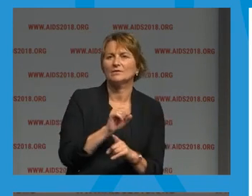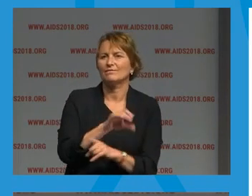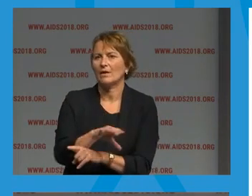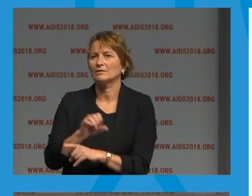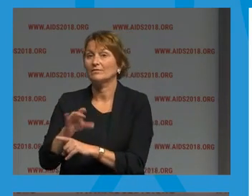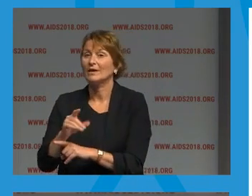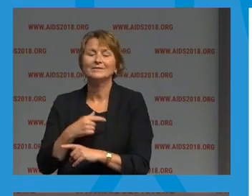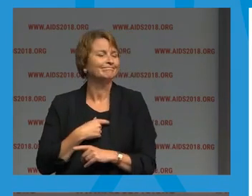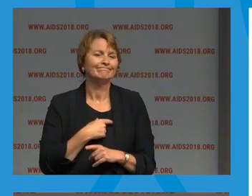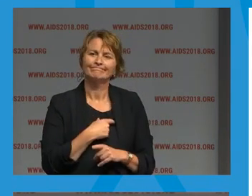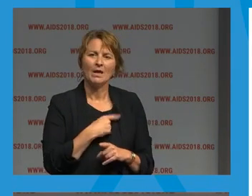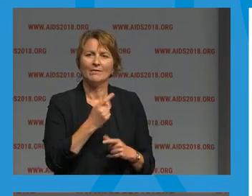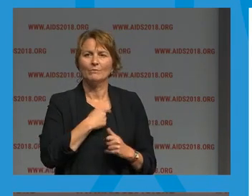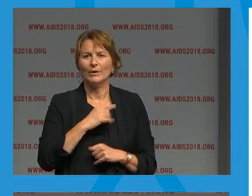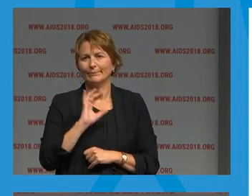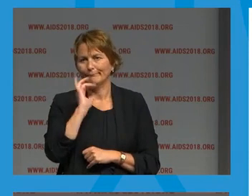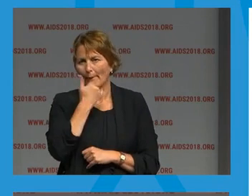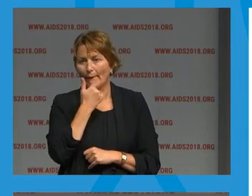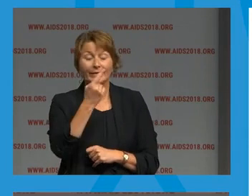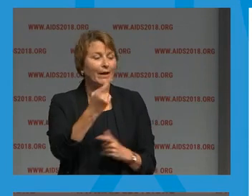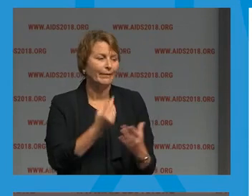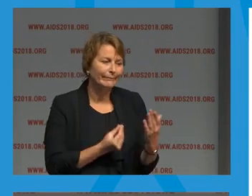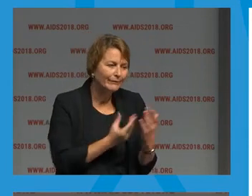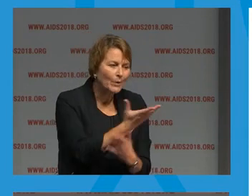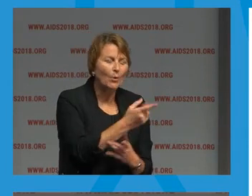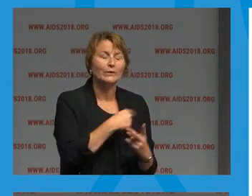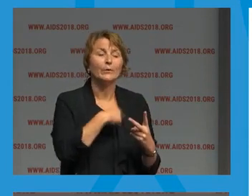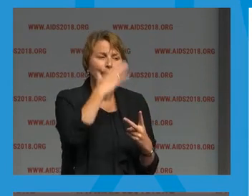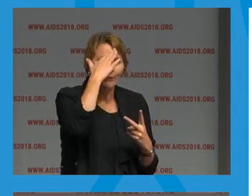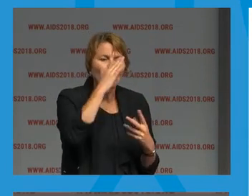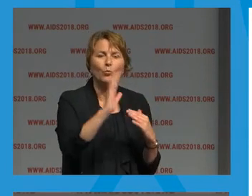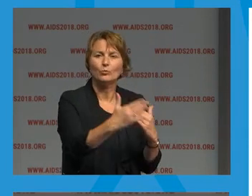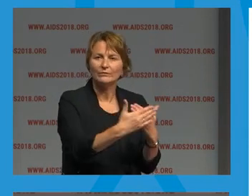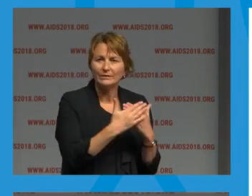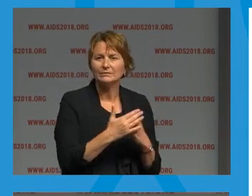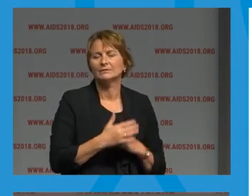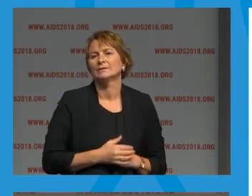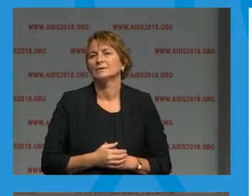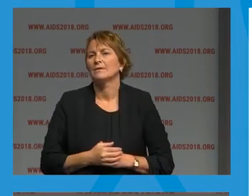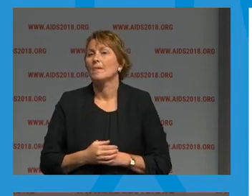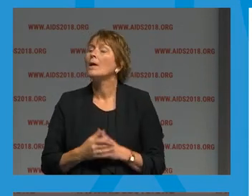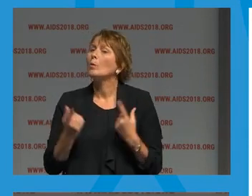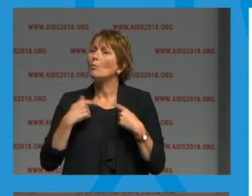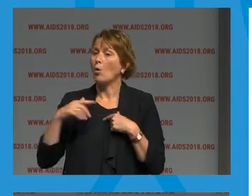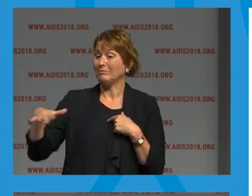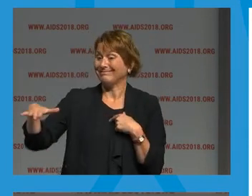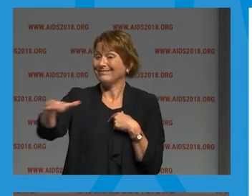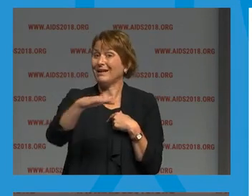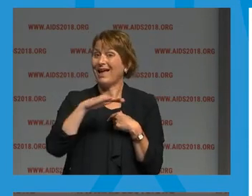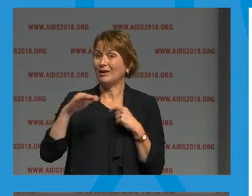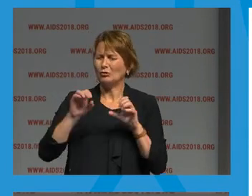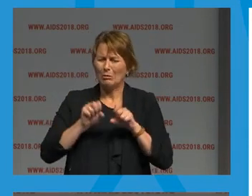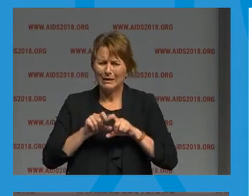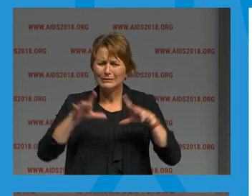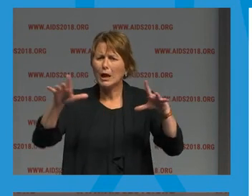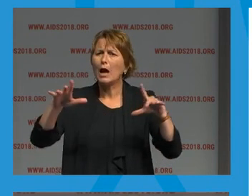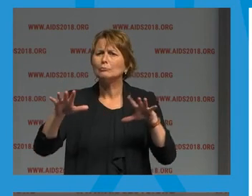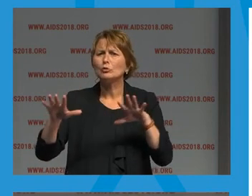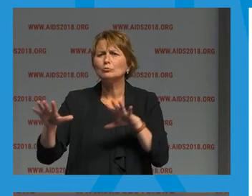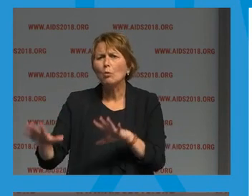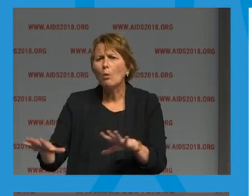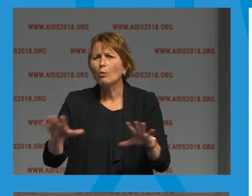around prevention interventions. Went on to say, well, while their national epidemics have slowed at the result of some